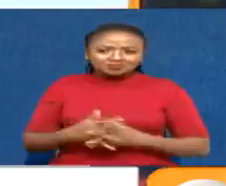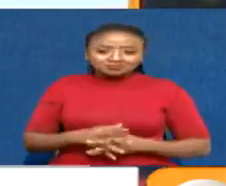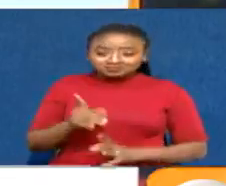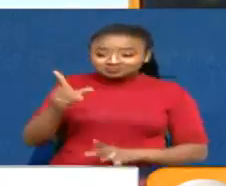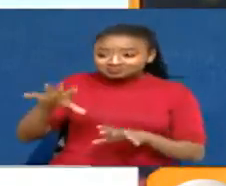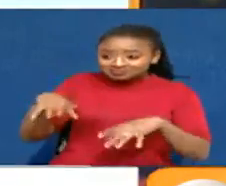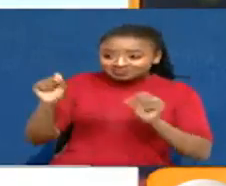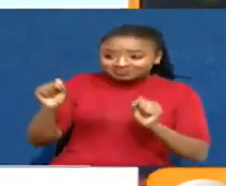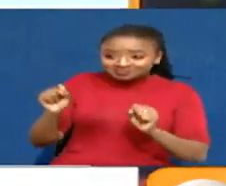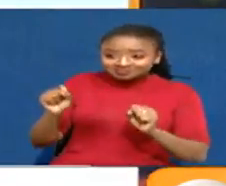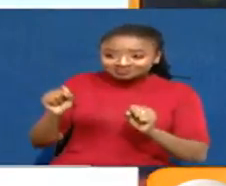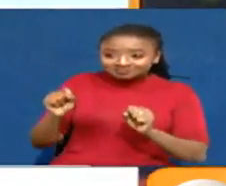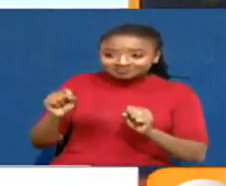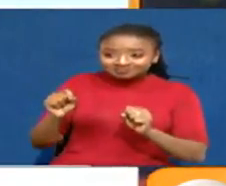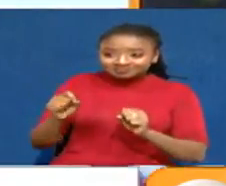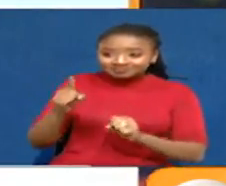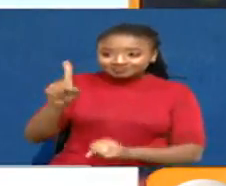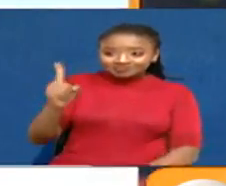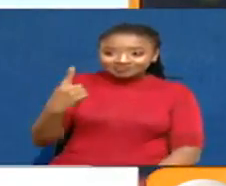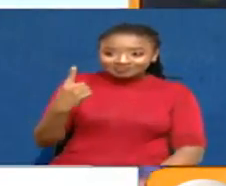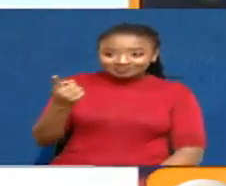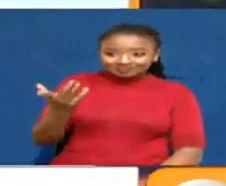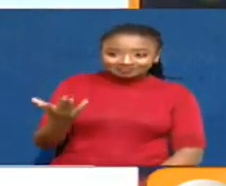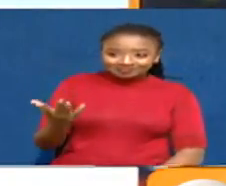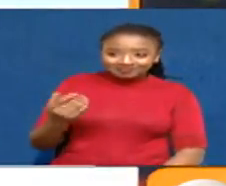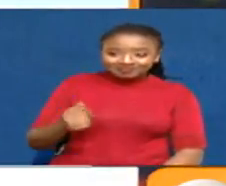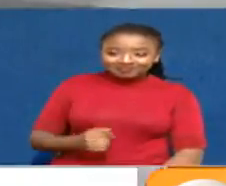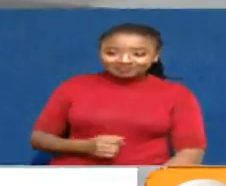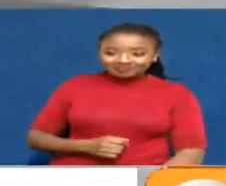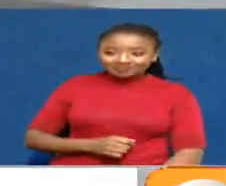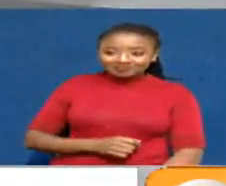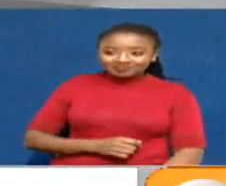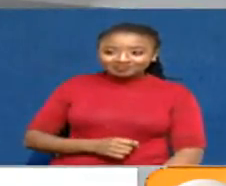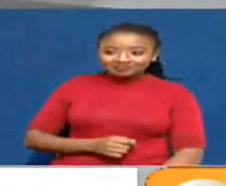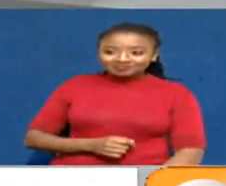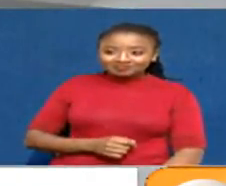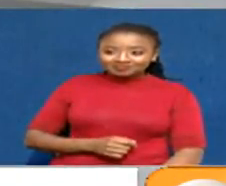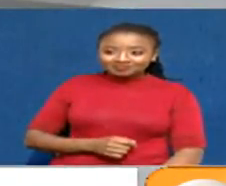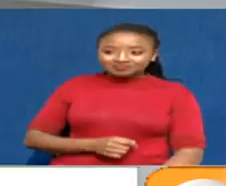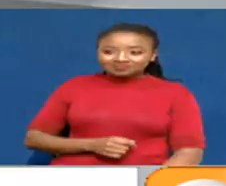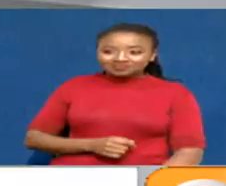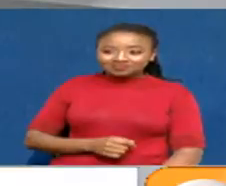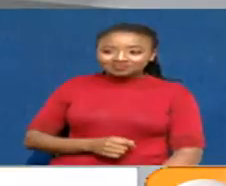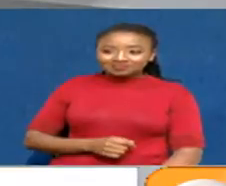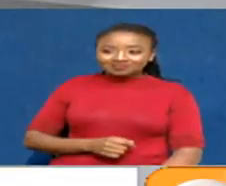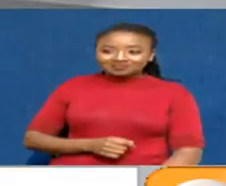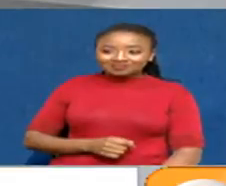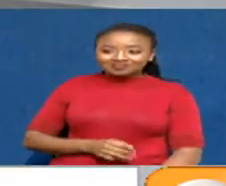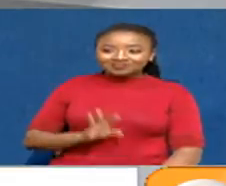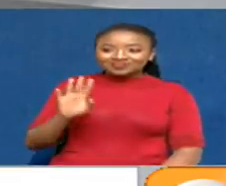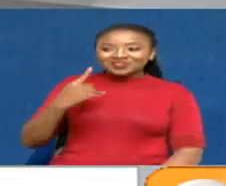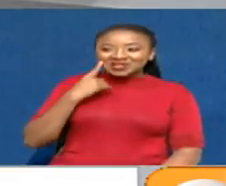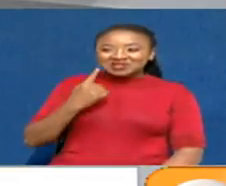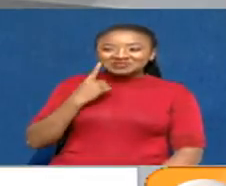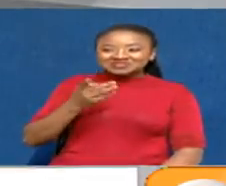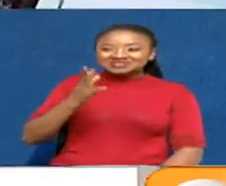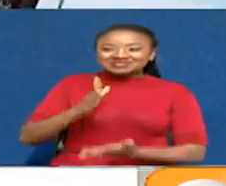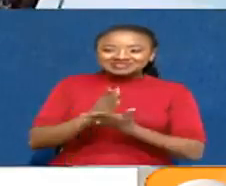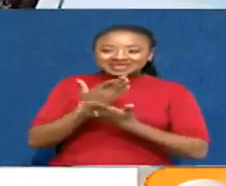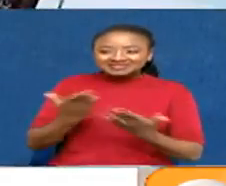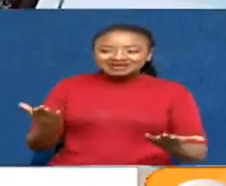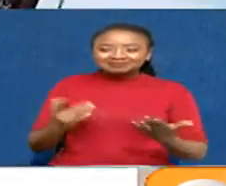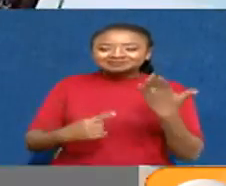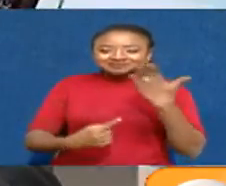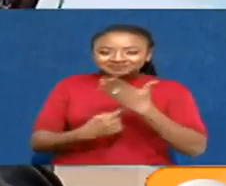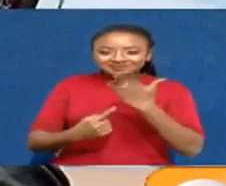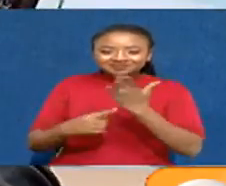Chair, you go first. Well, these are some of the digital lenders that, in fact, yesterday